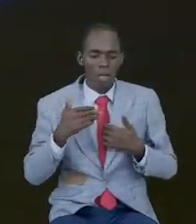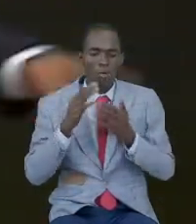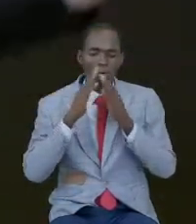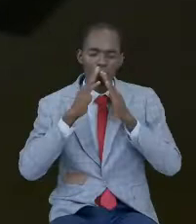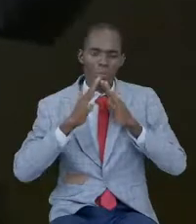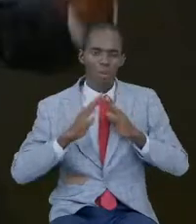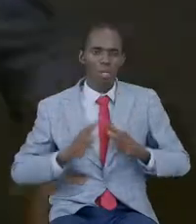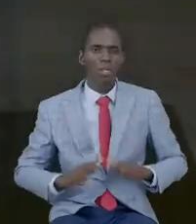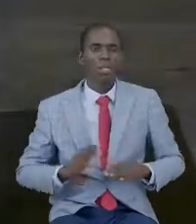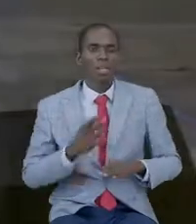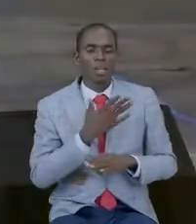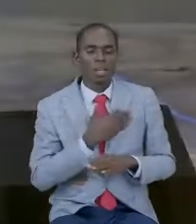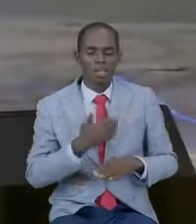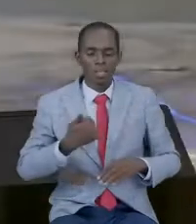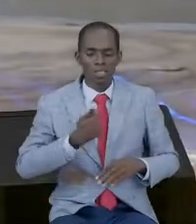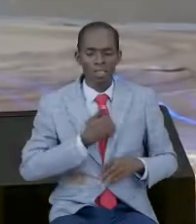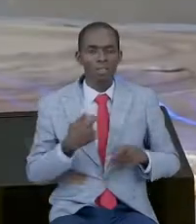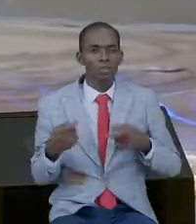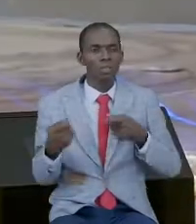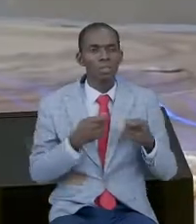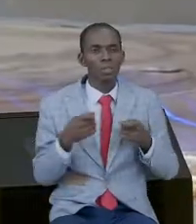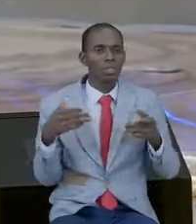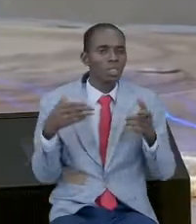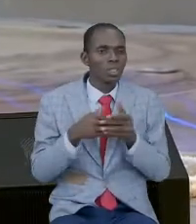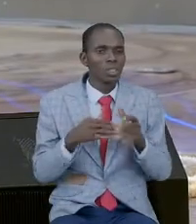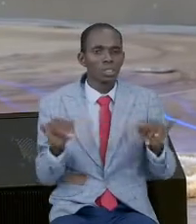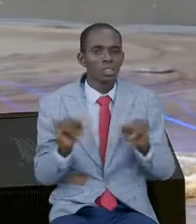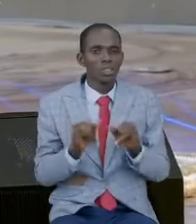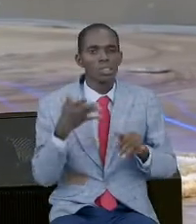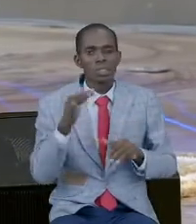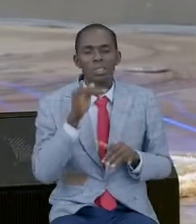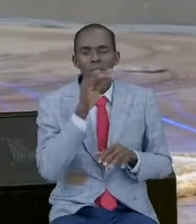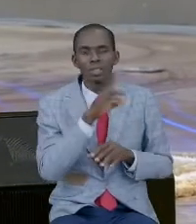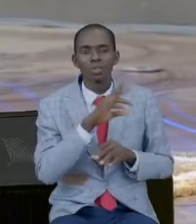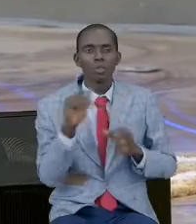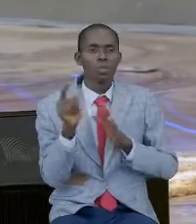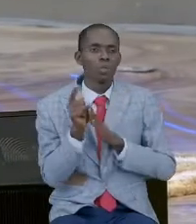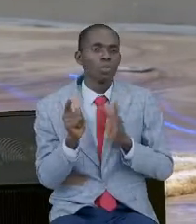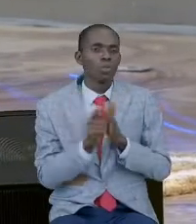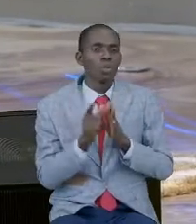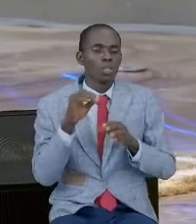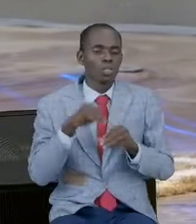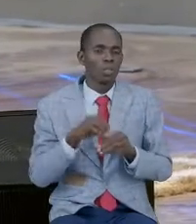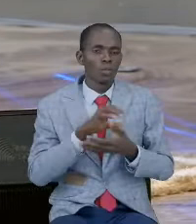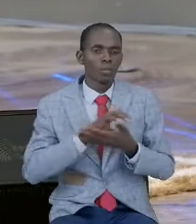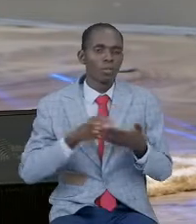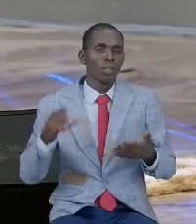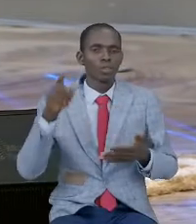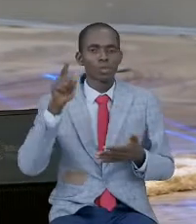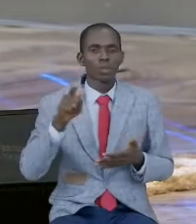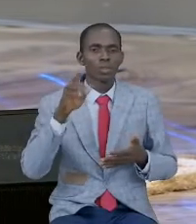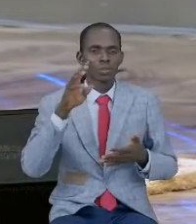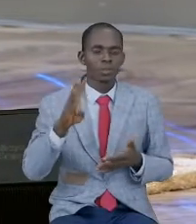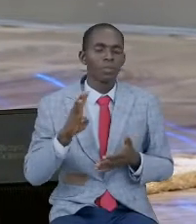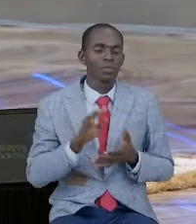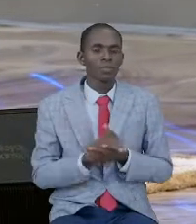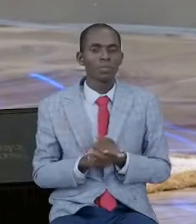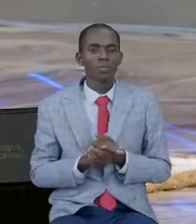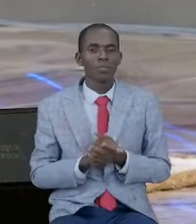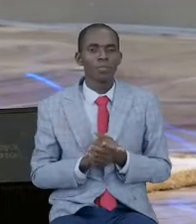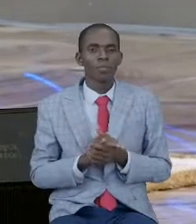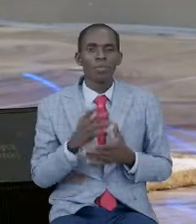and temperance. Against such there is no law. And then in verse 24, and they that